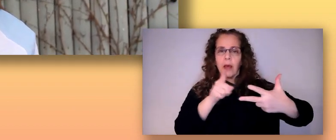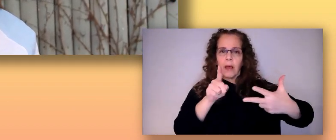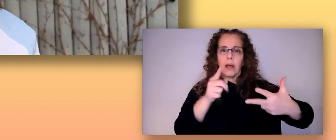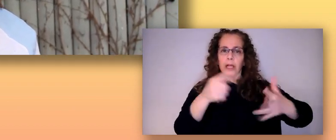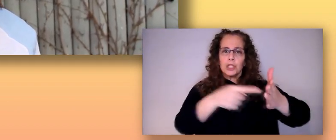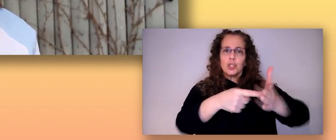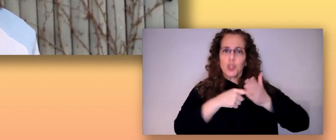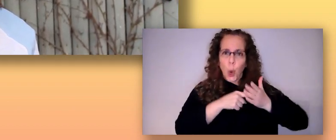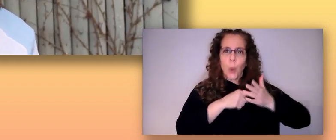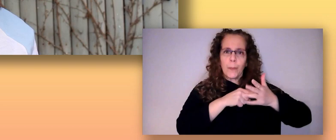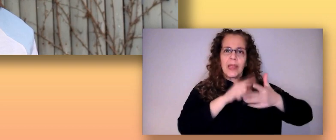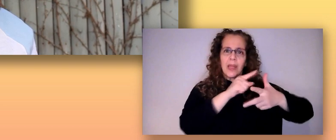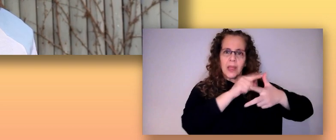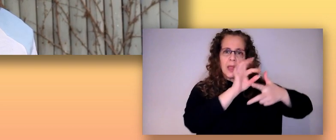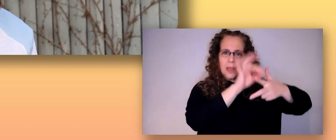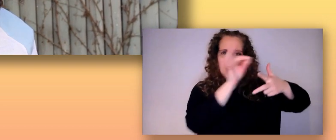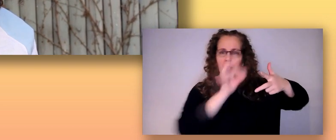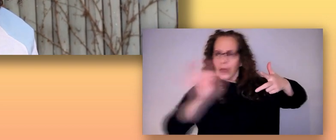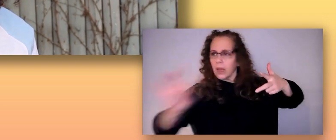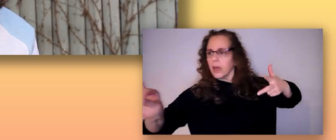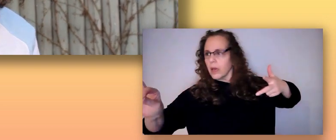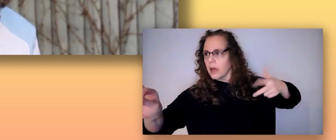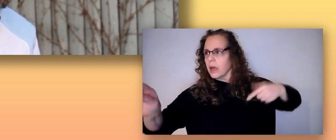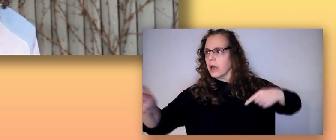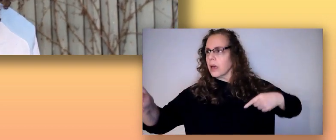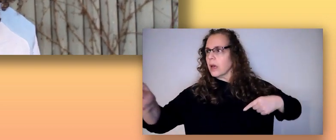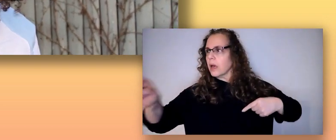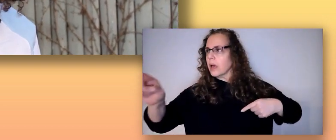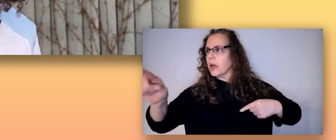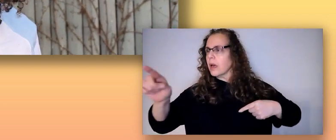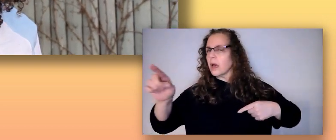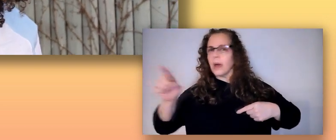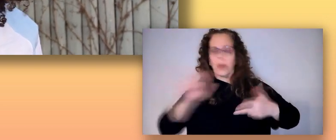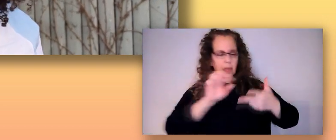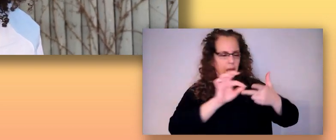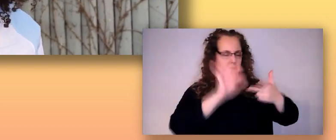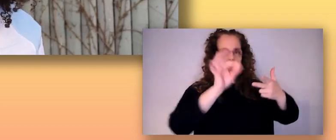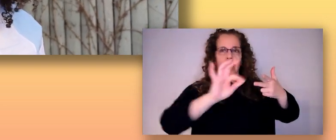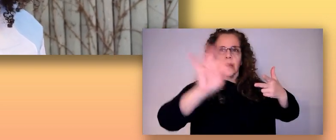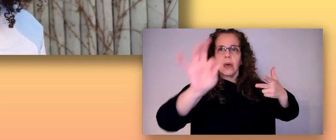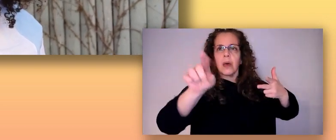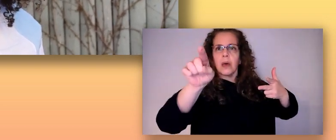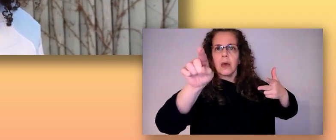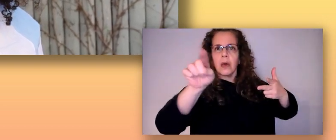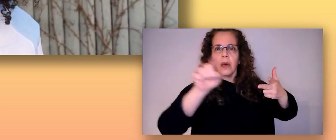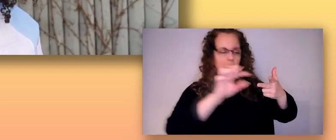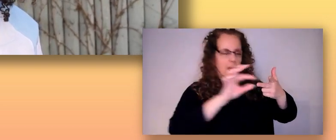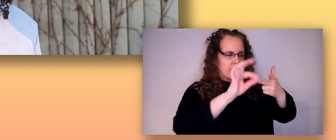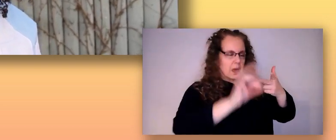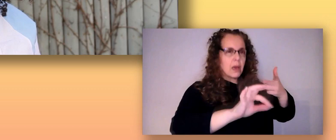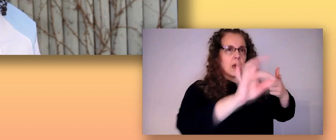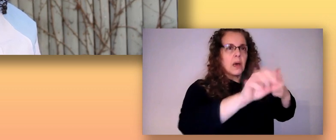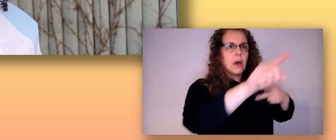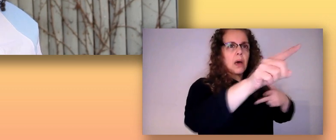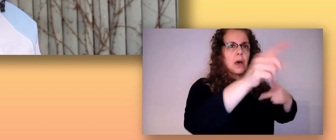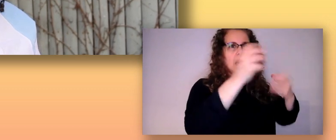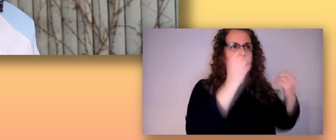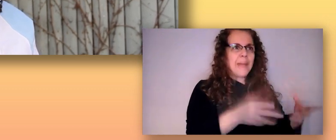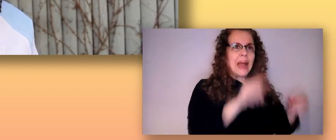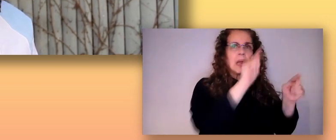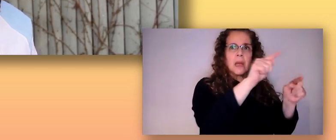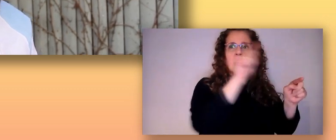There was music playing, and so many people with so many rust red threads crossing off their lists